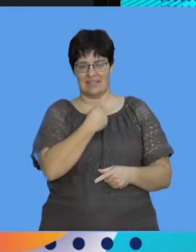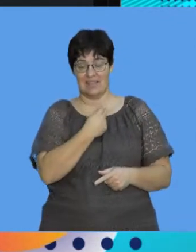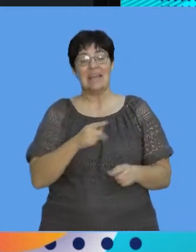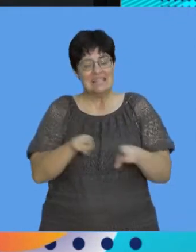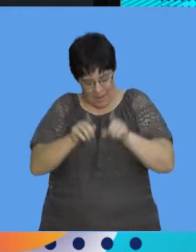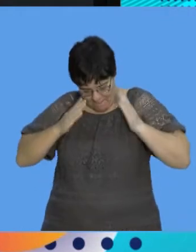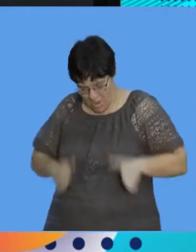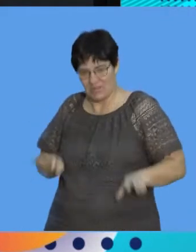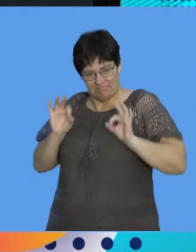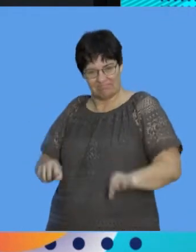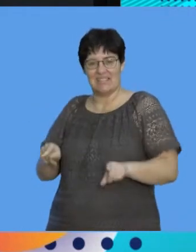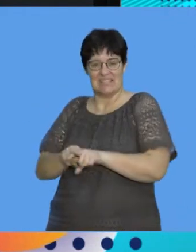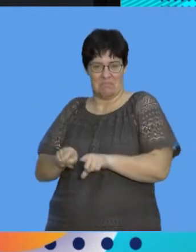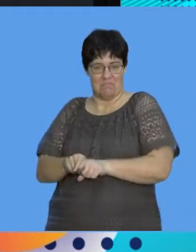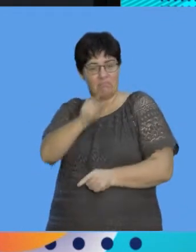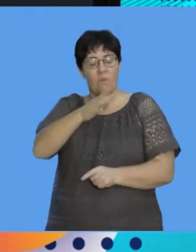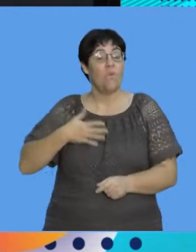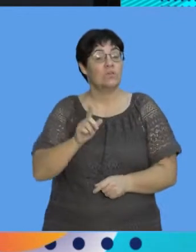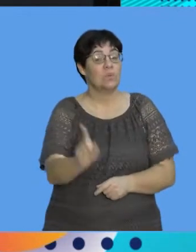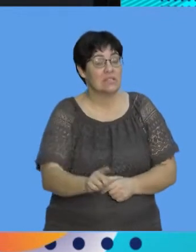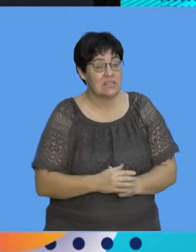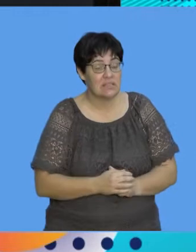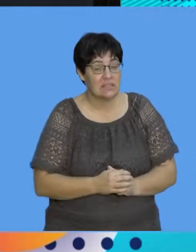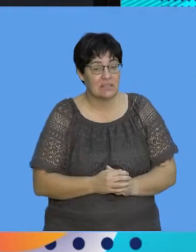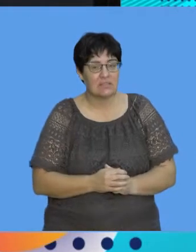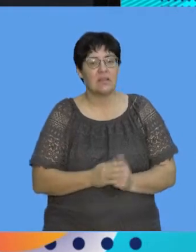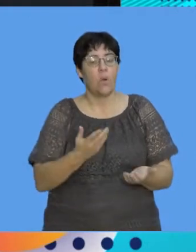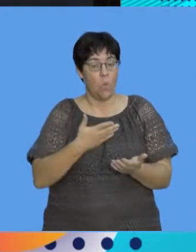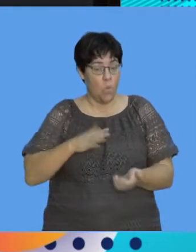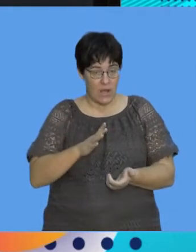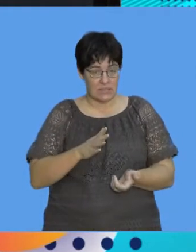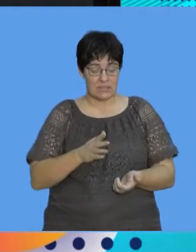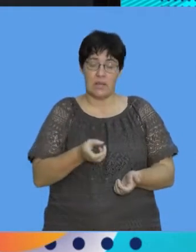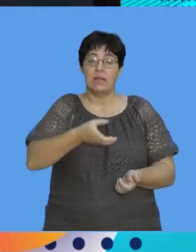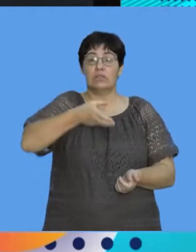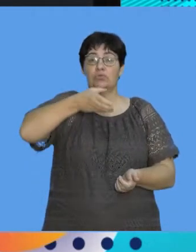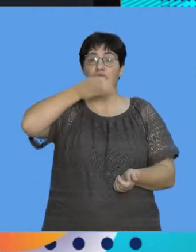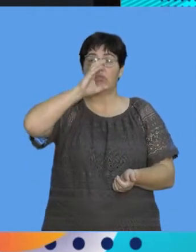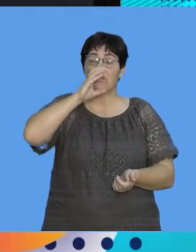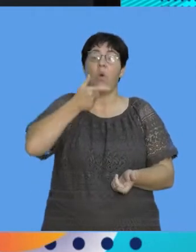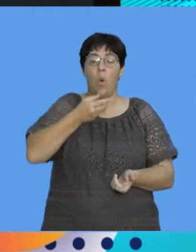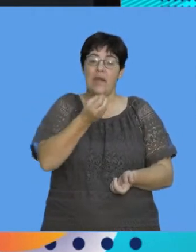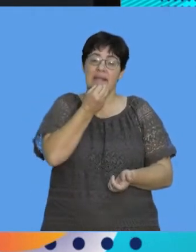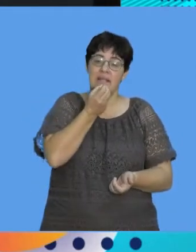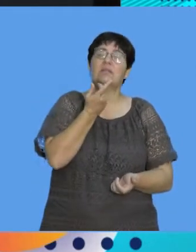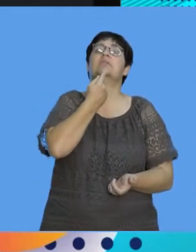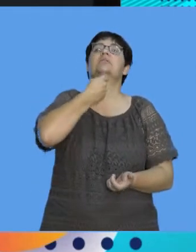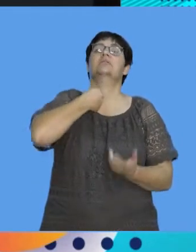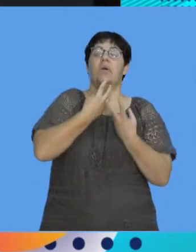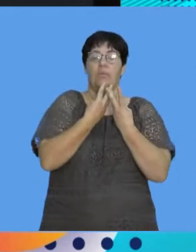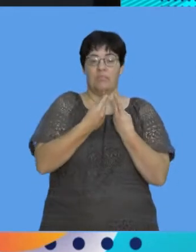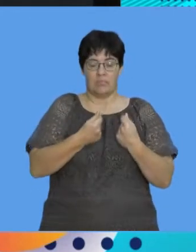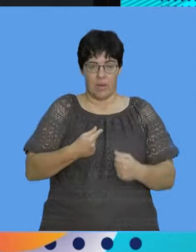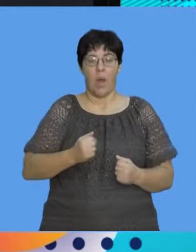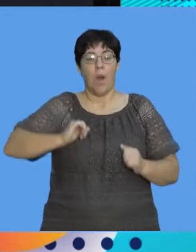your body, all right? What do you want? You want to take something in, and you want it to dissolve in there so that your body can keep